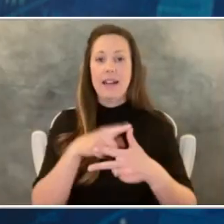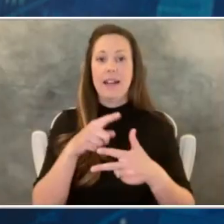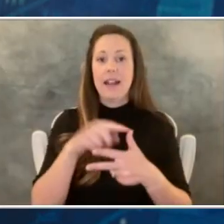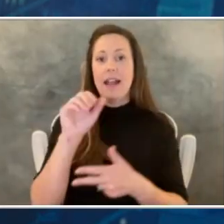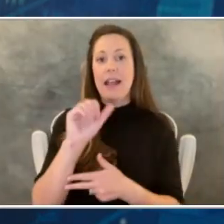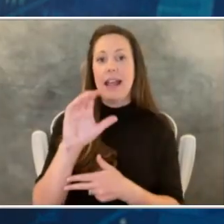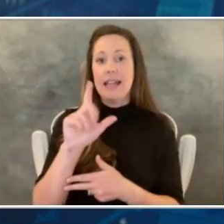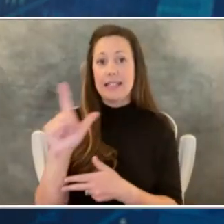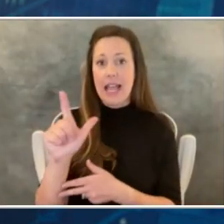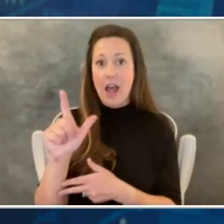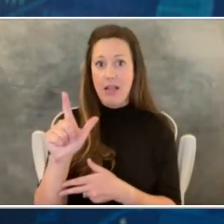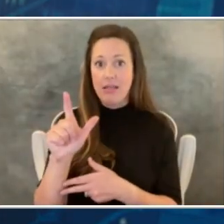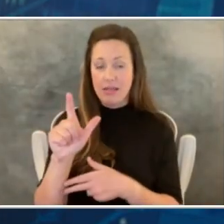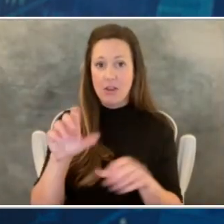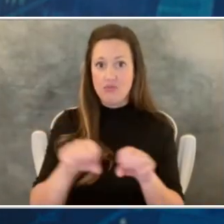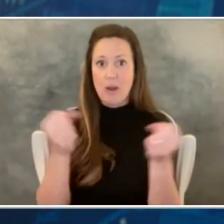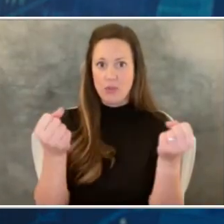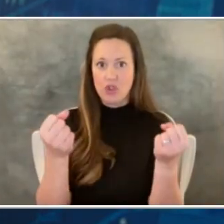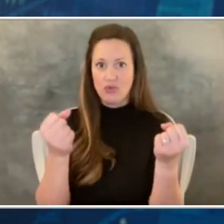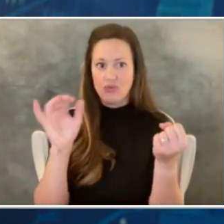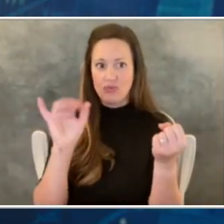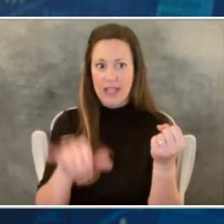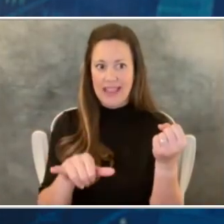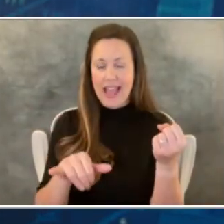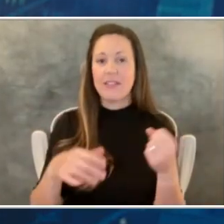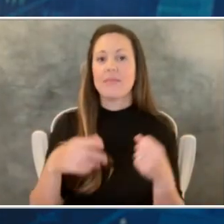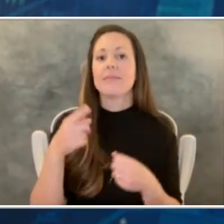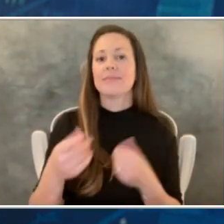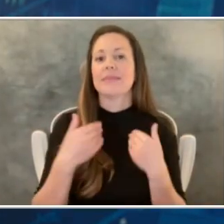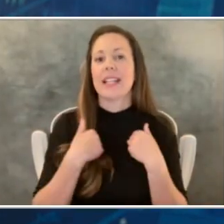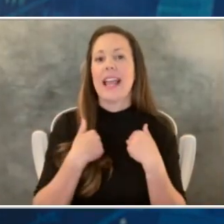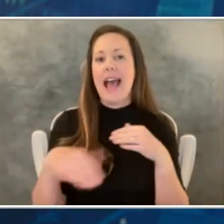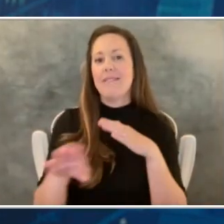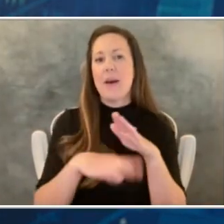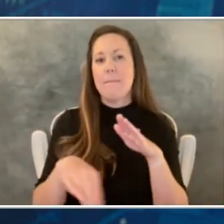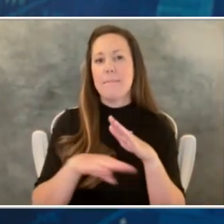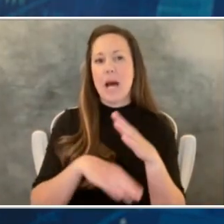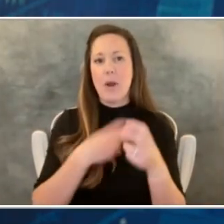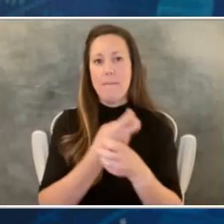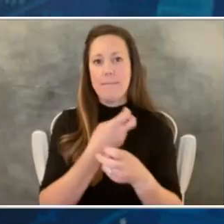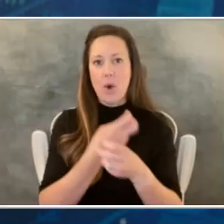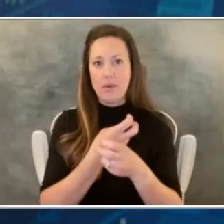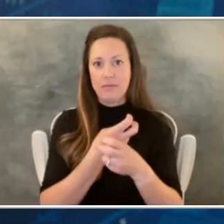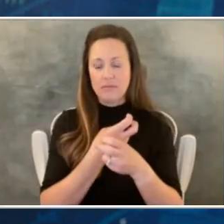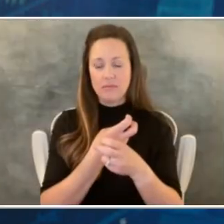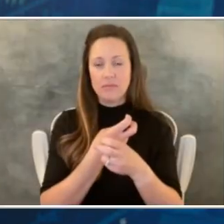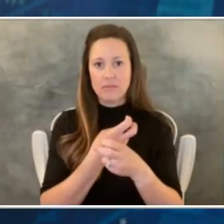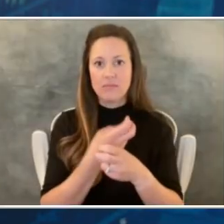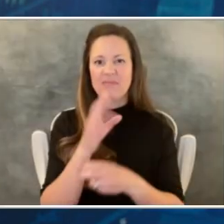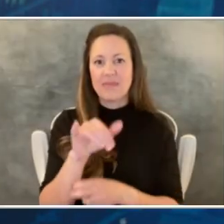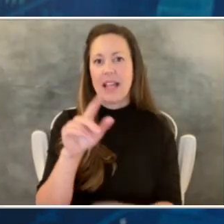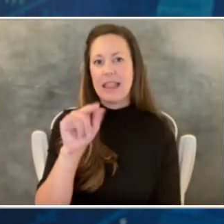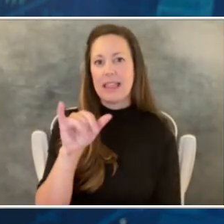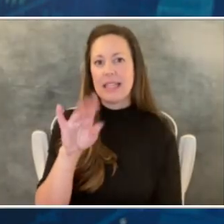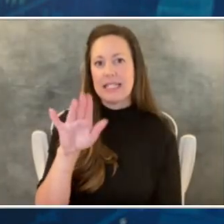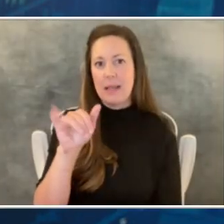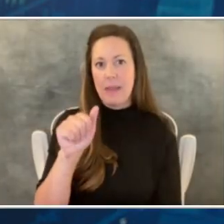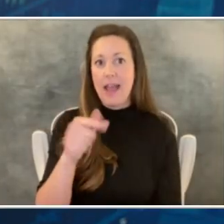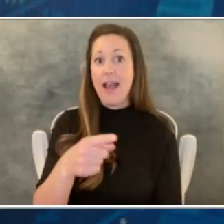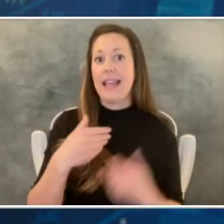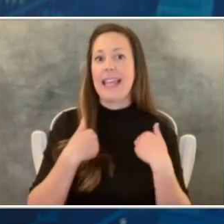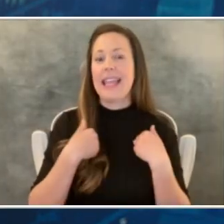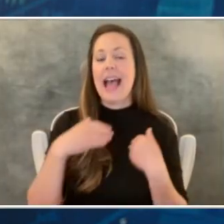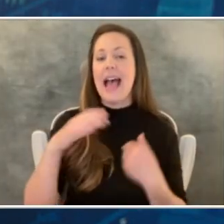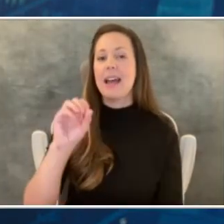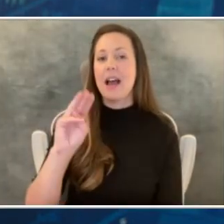middle of the knee that controls the bottom bone of the tibia from shifting forward and rotating in. He had a lateral meniscus tear, so a complex lateral meniscus tear.